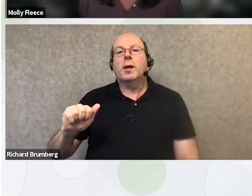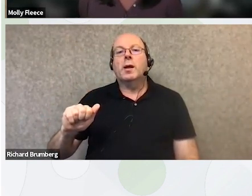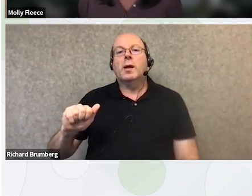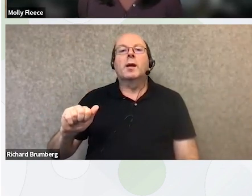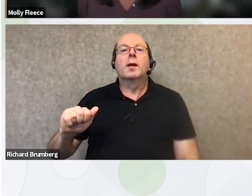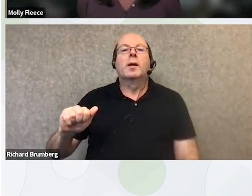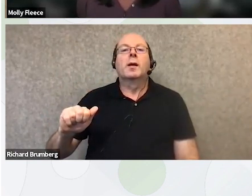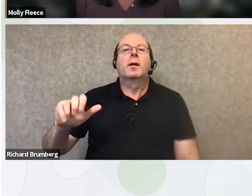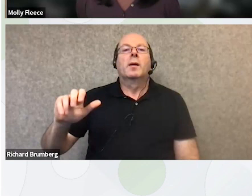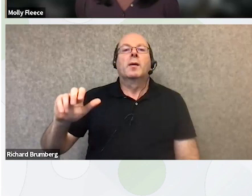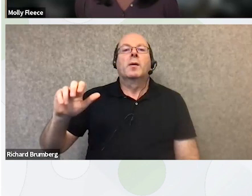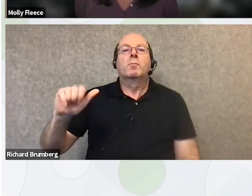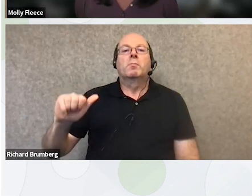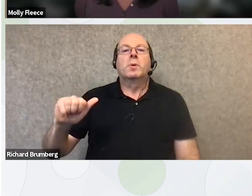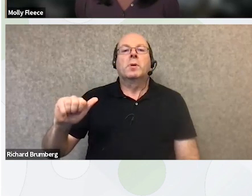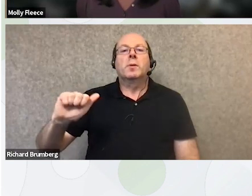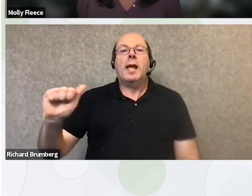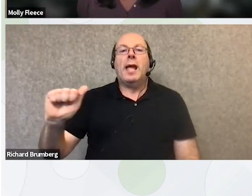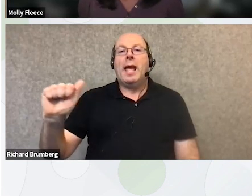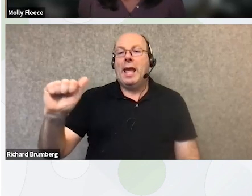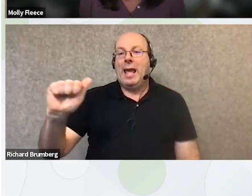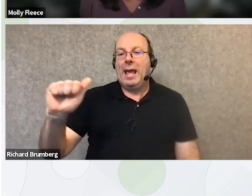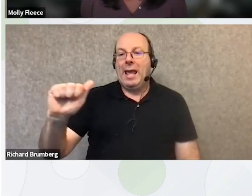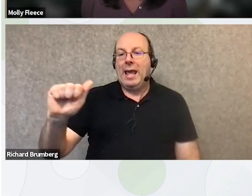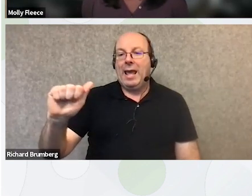year. And that's compared to the